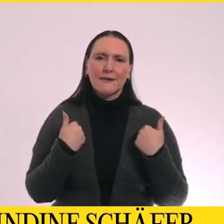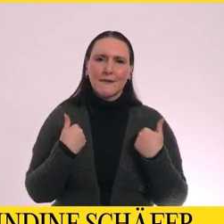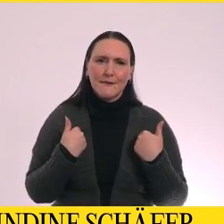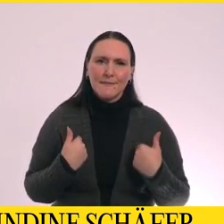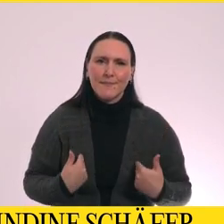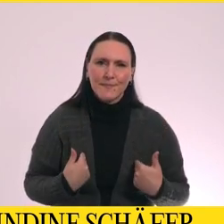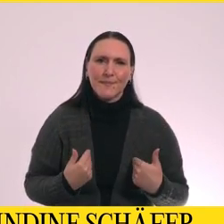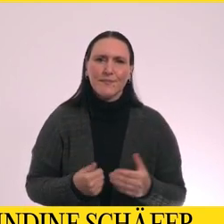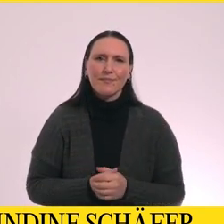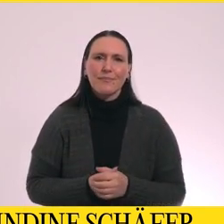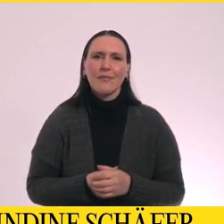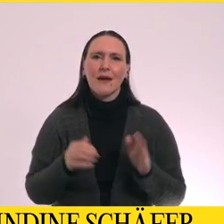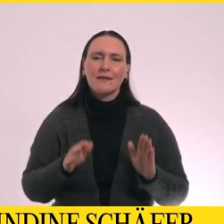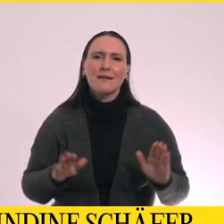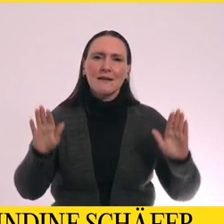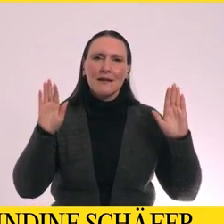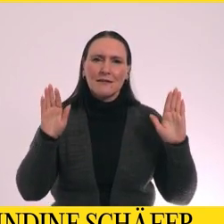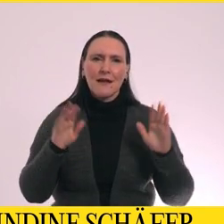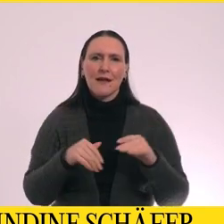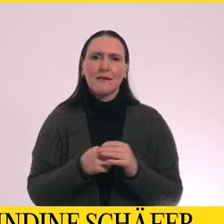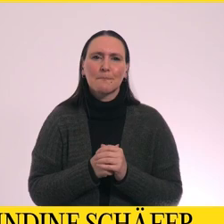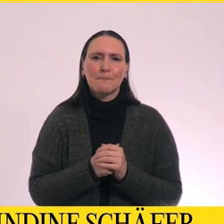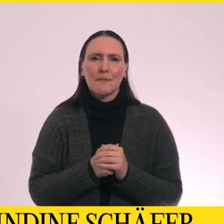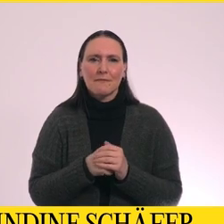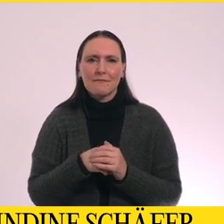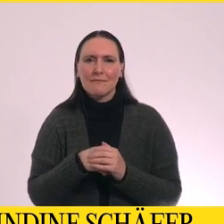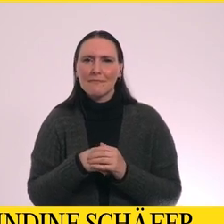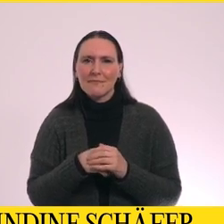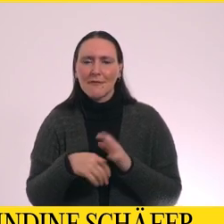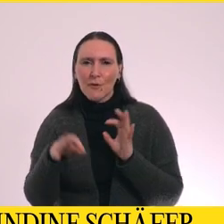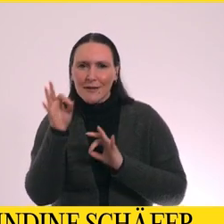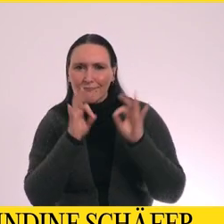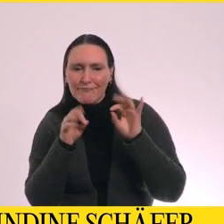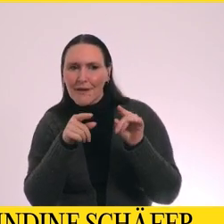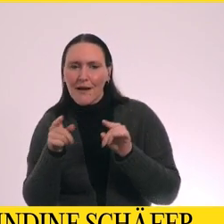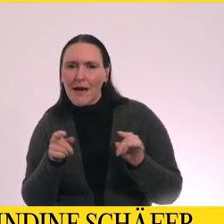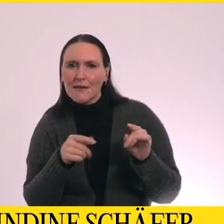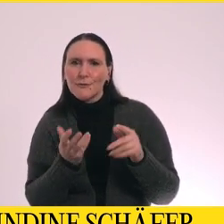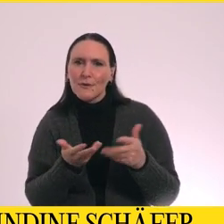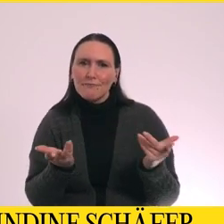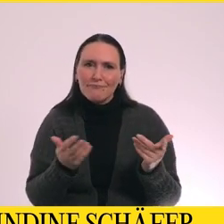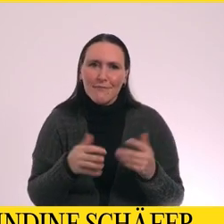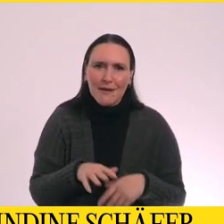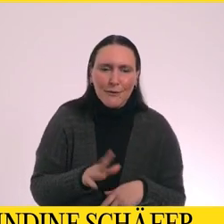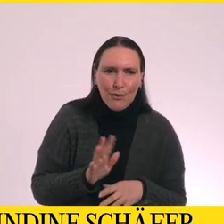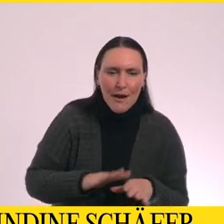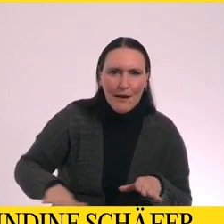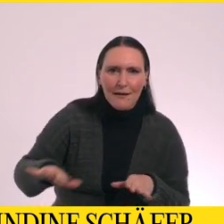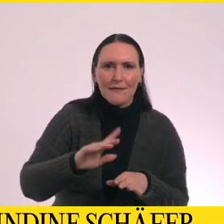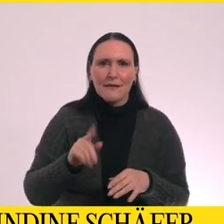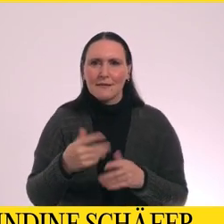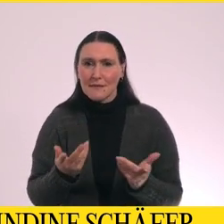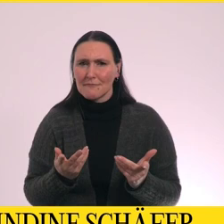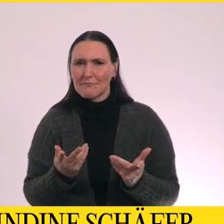asylum seekers and migrants. Like we've seen in the video, like there are no